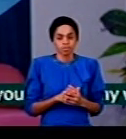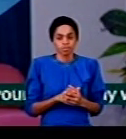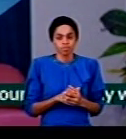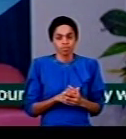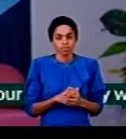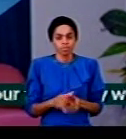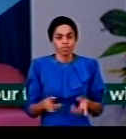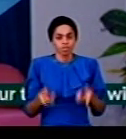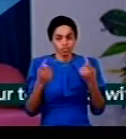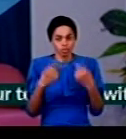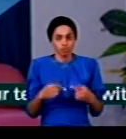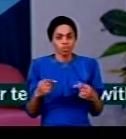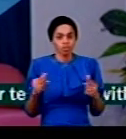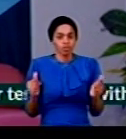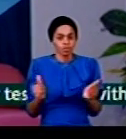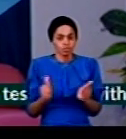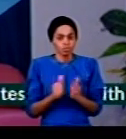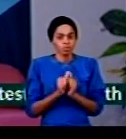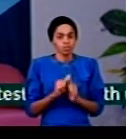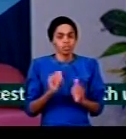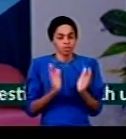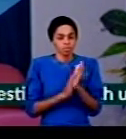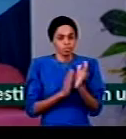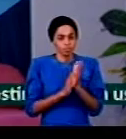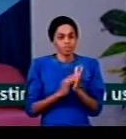Come with praising and shouting.